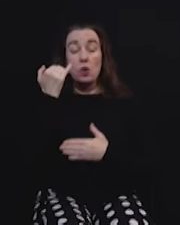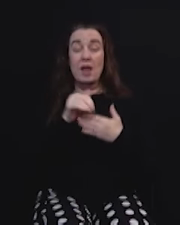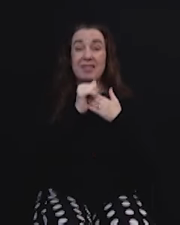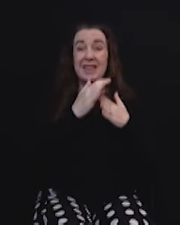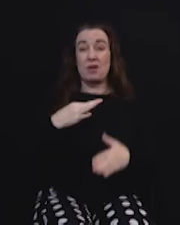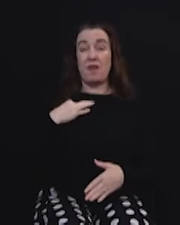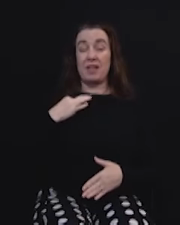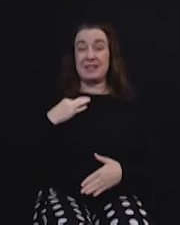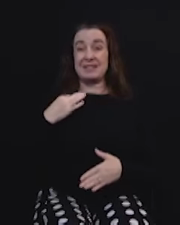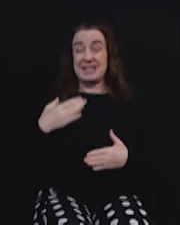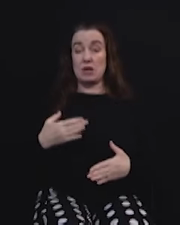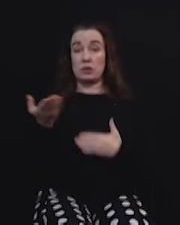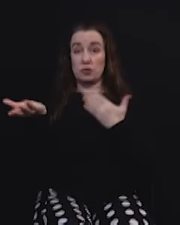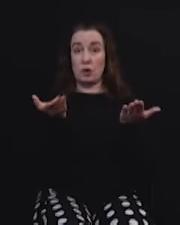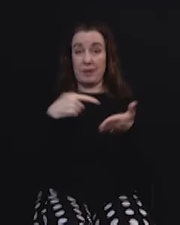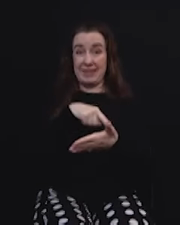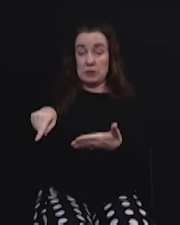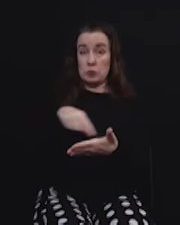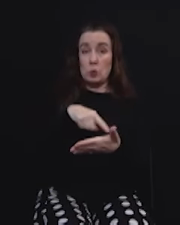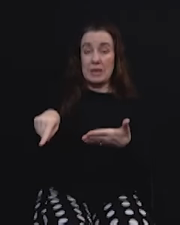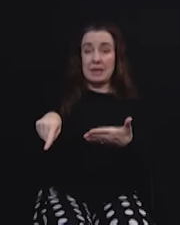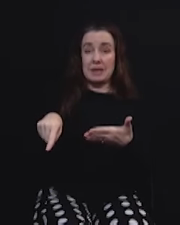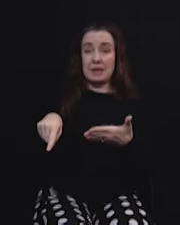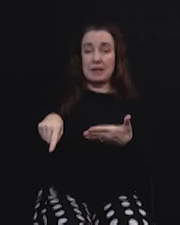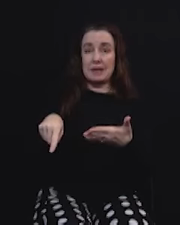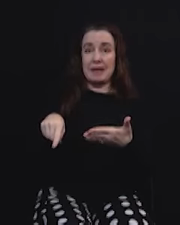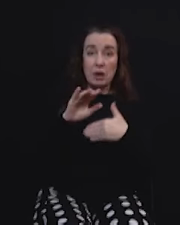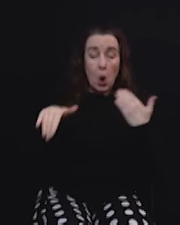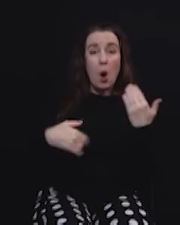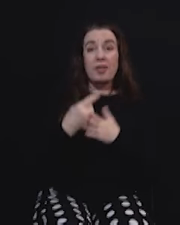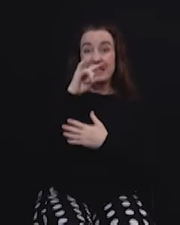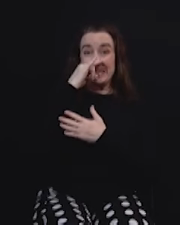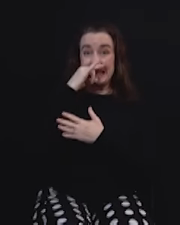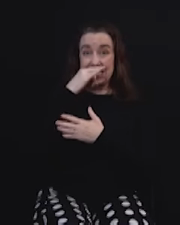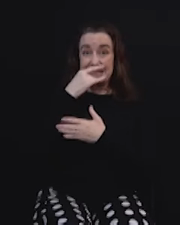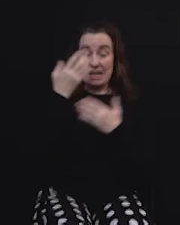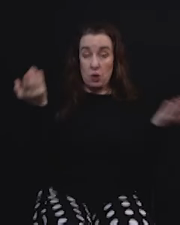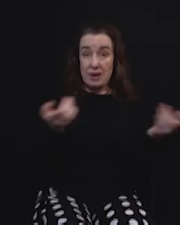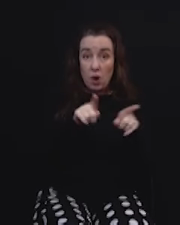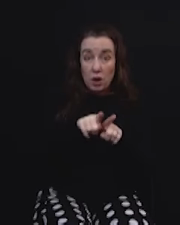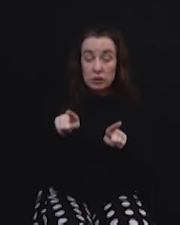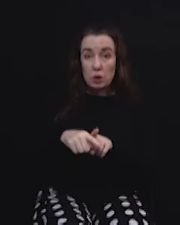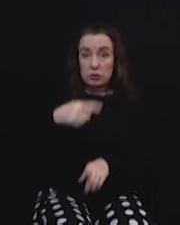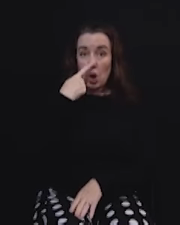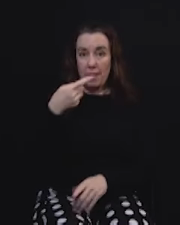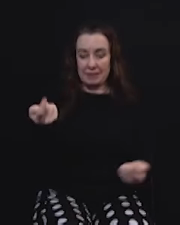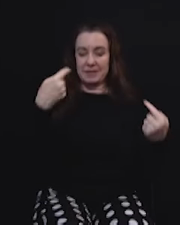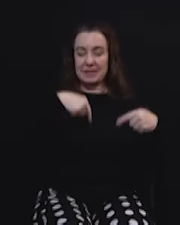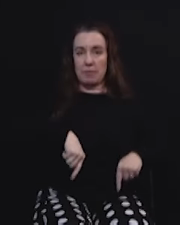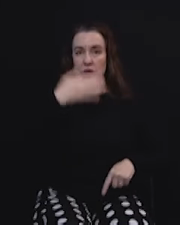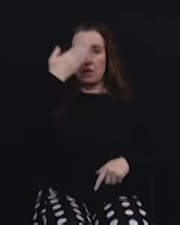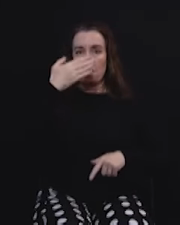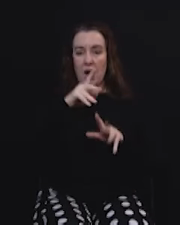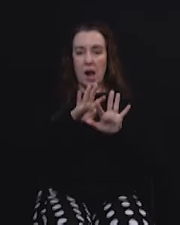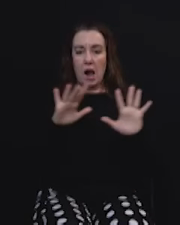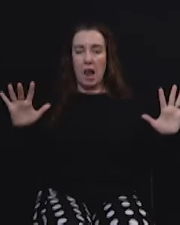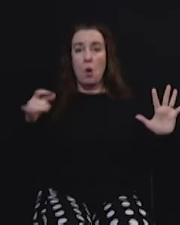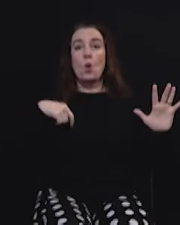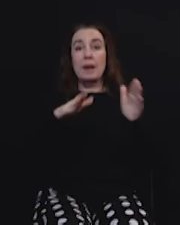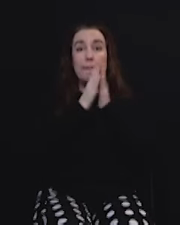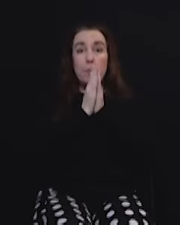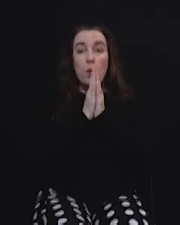you're a volunteer serving with us this week, and all of our kids that are here as well, I want you to come on down right down front. We're going to pray with